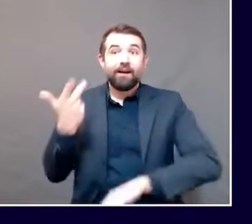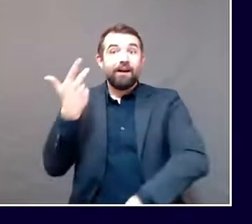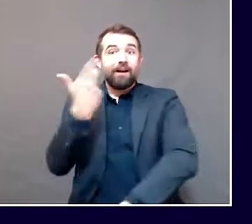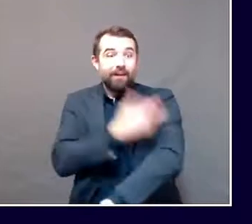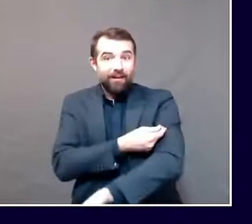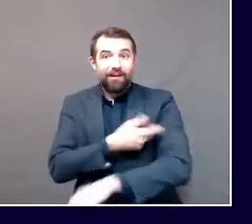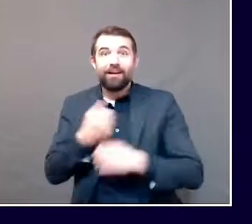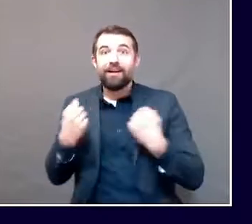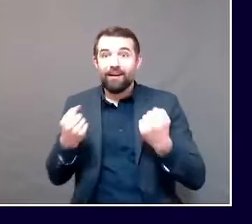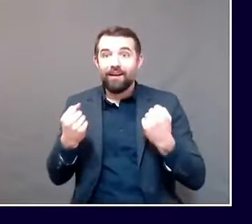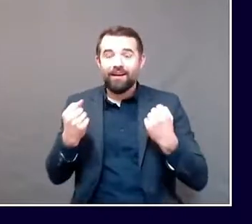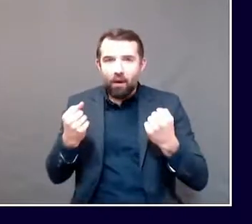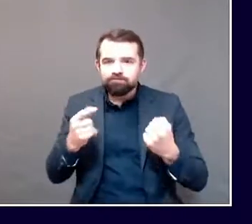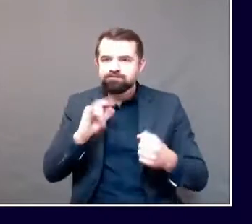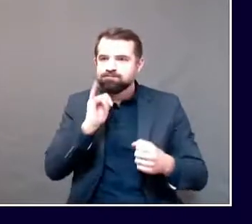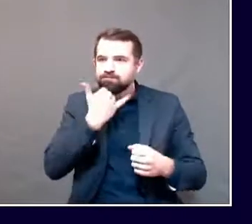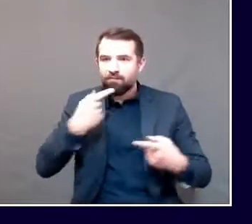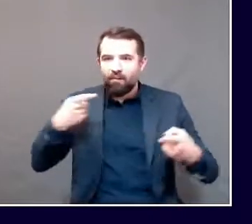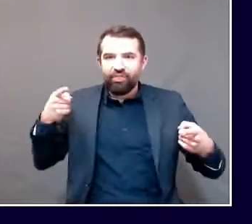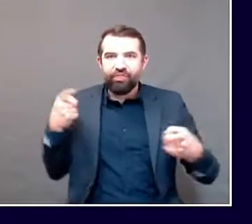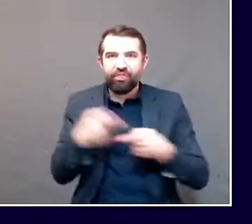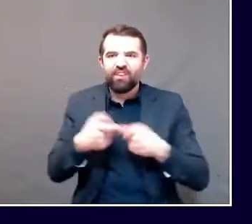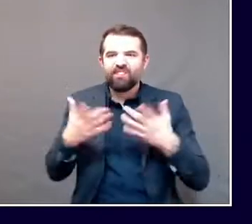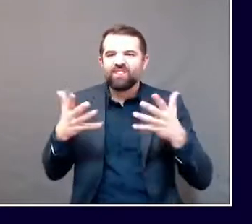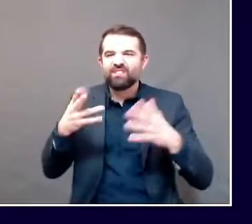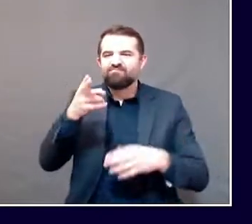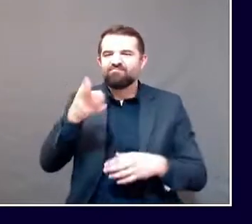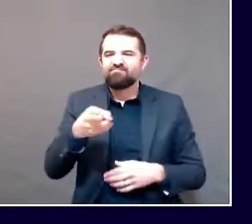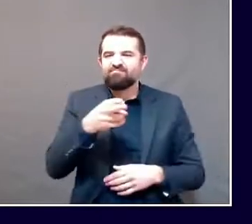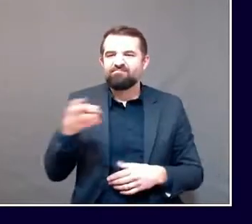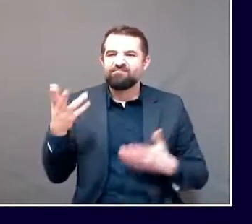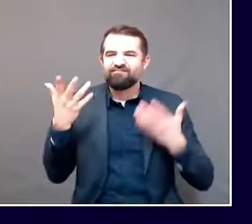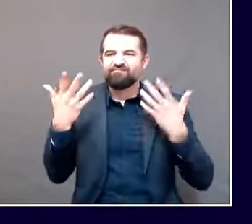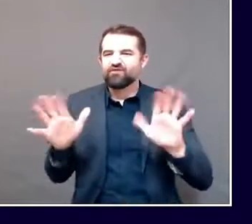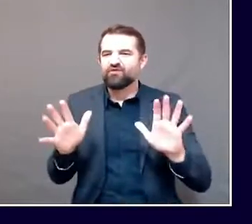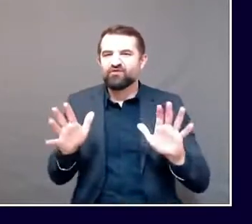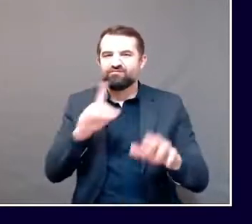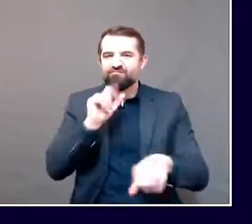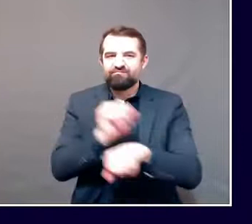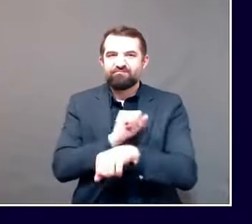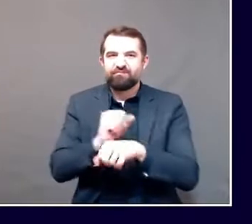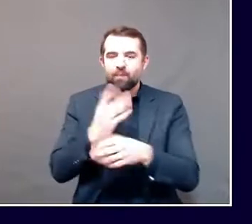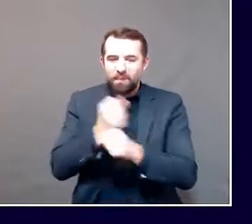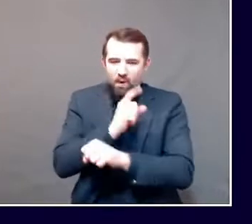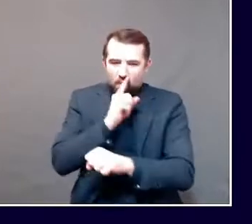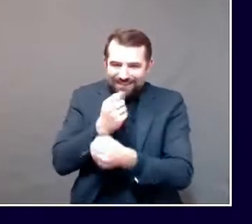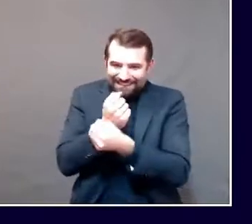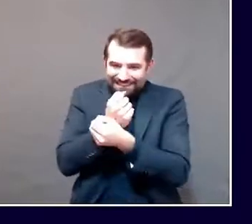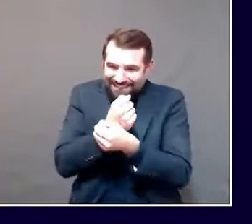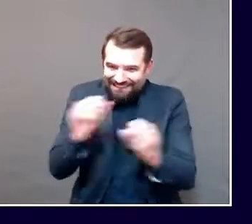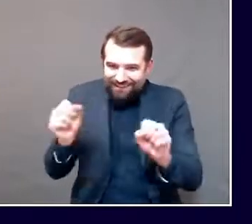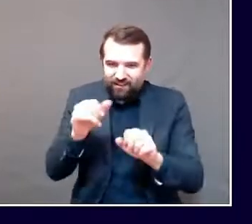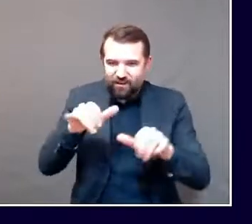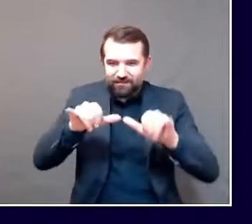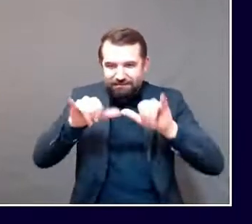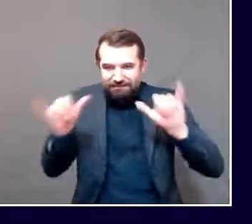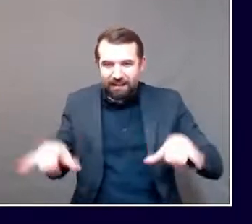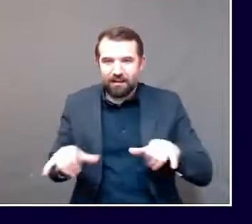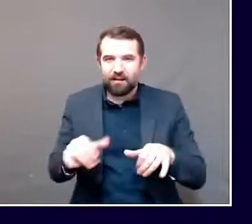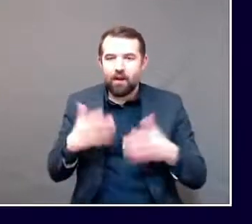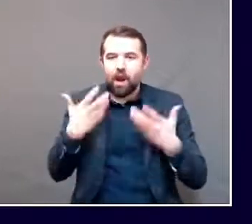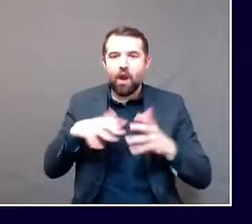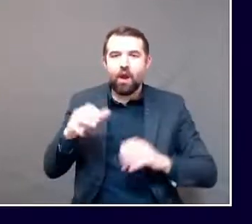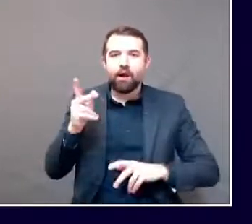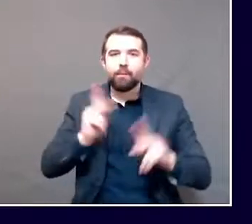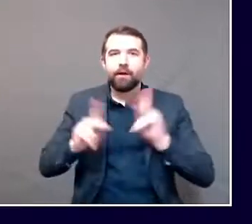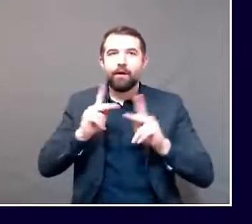vaccinated. We've got to make sure that any system we set up has folks only going in one direction, because when you're having folks face opposite